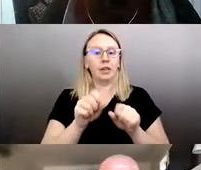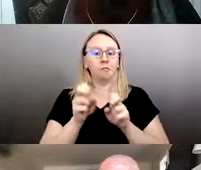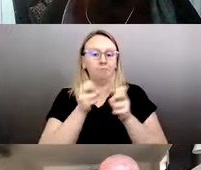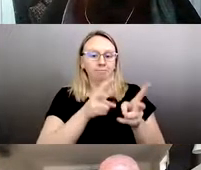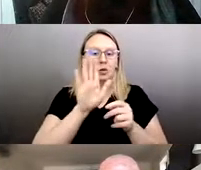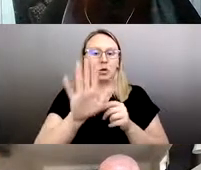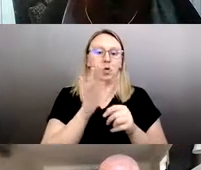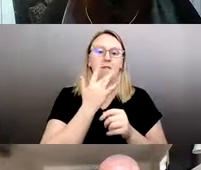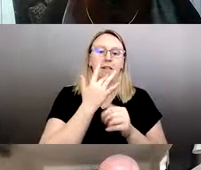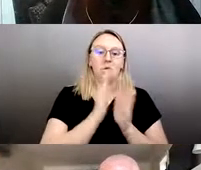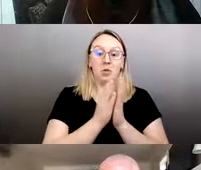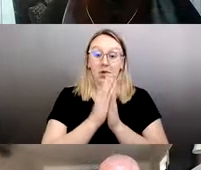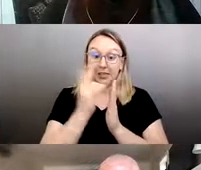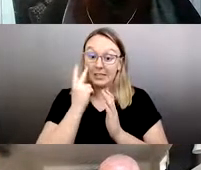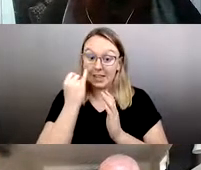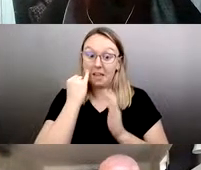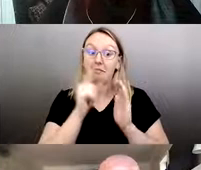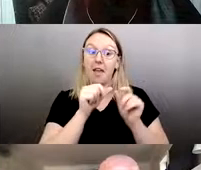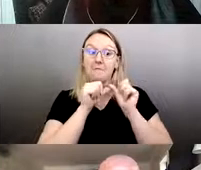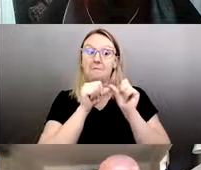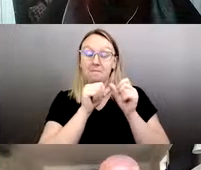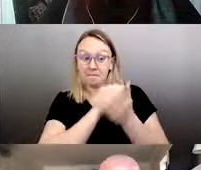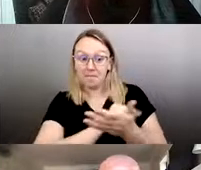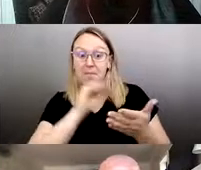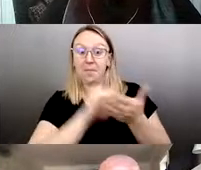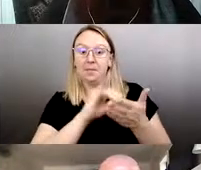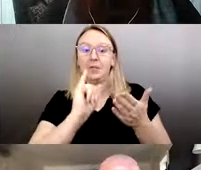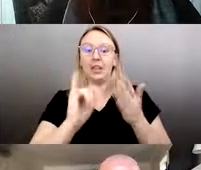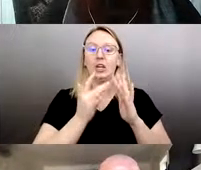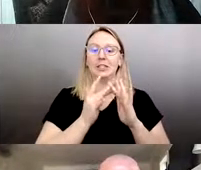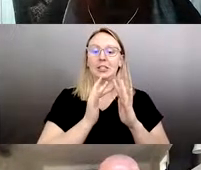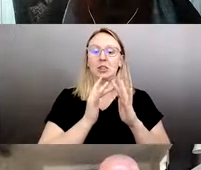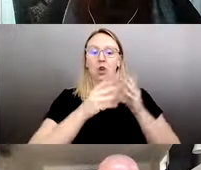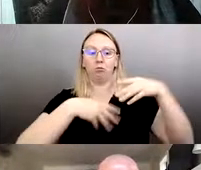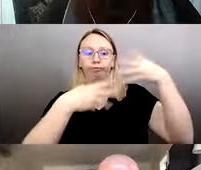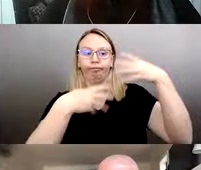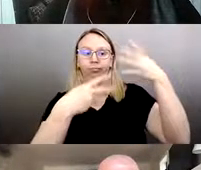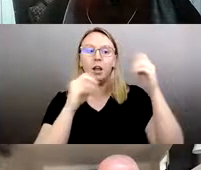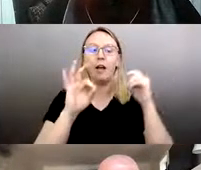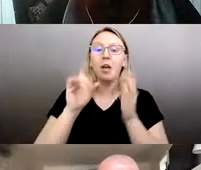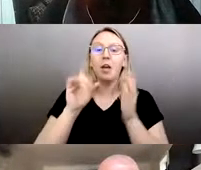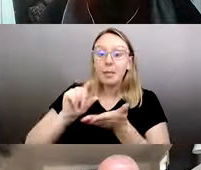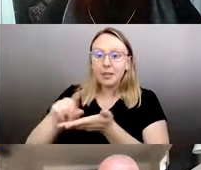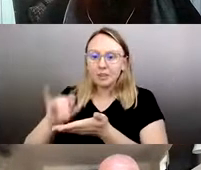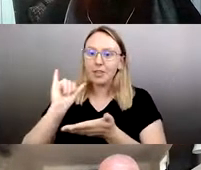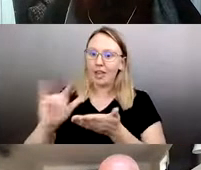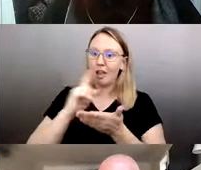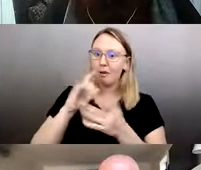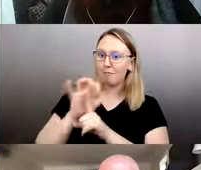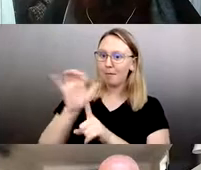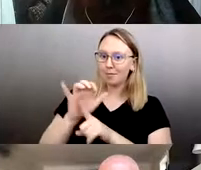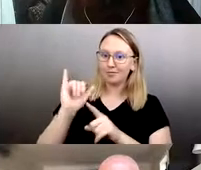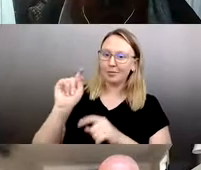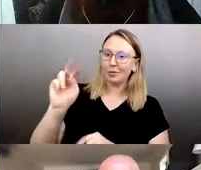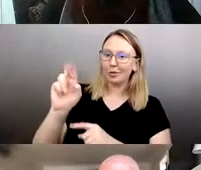make it onto the ongoing digital scoreboard of trending publications, which is what you see at top, or sit down